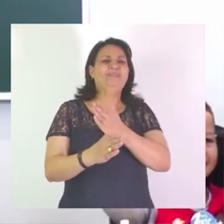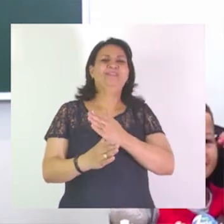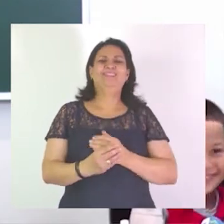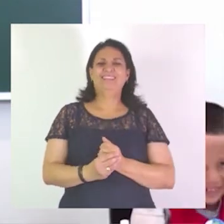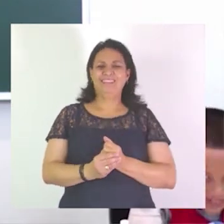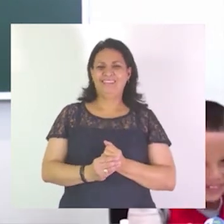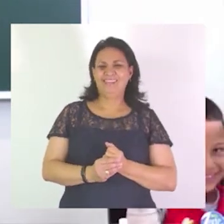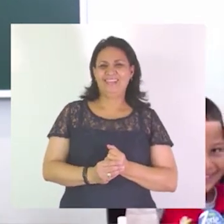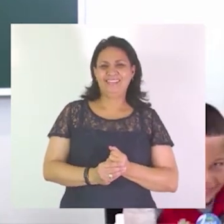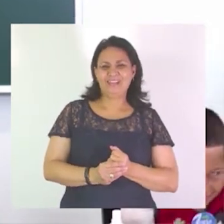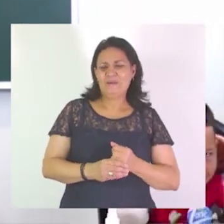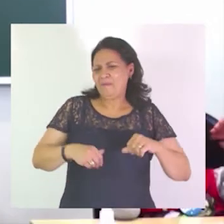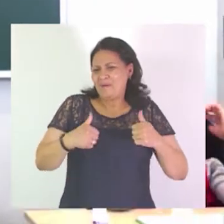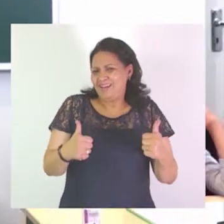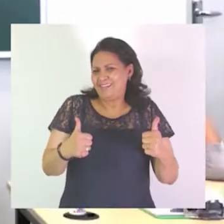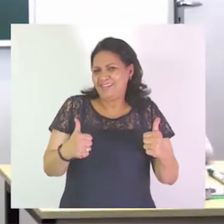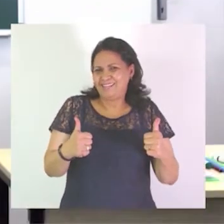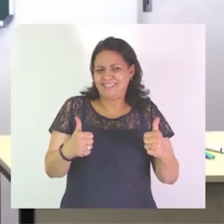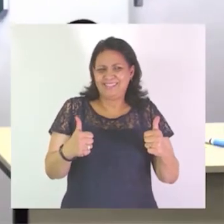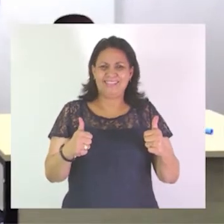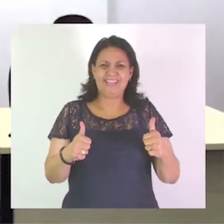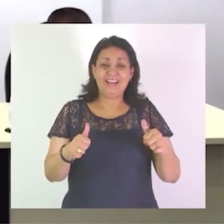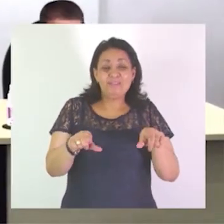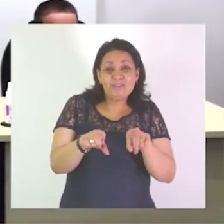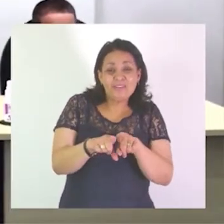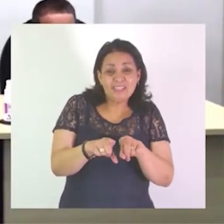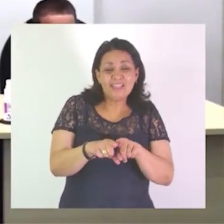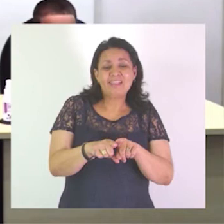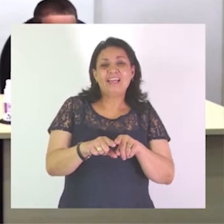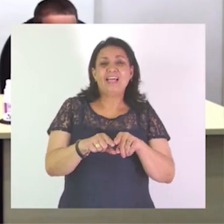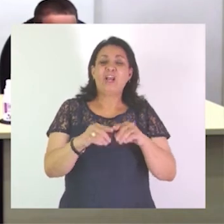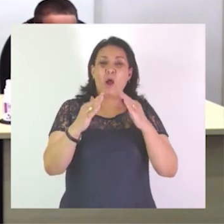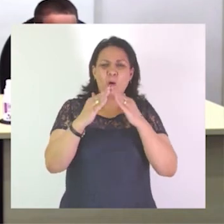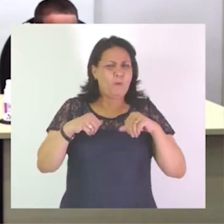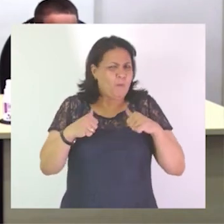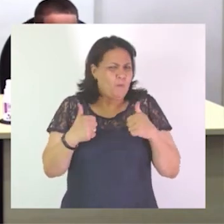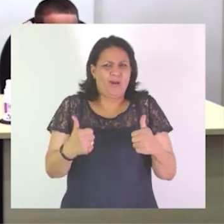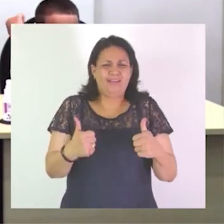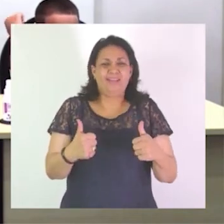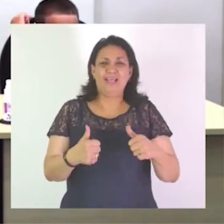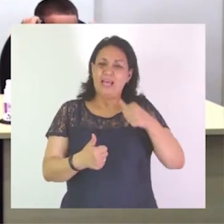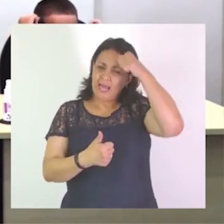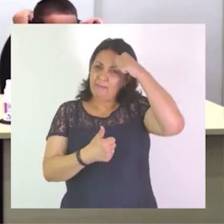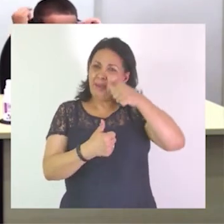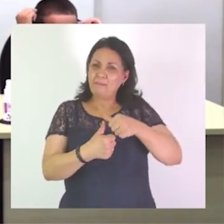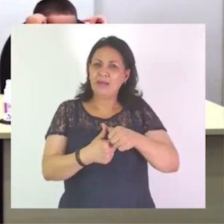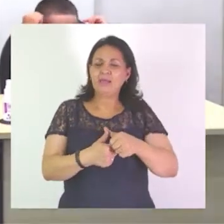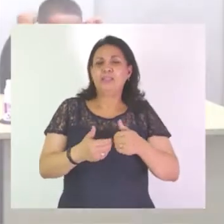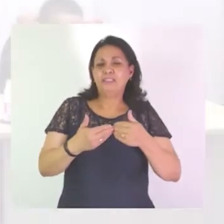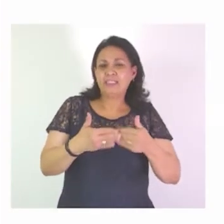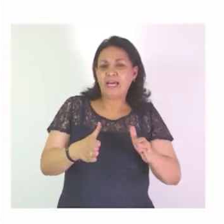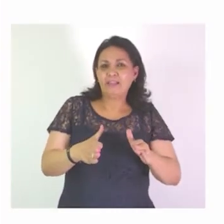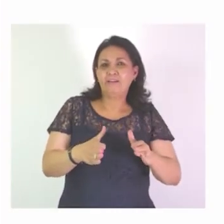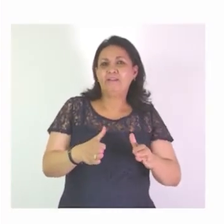goal! Well done! If you did that at home, well done. So remember to start from the